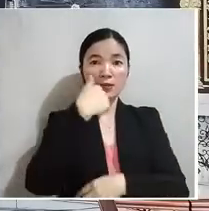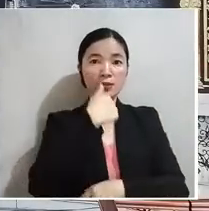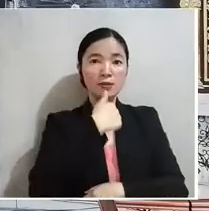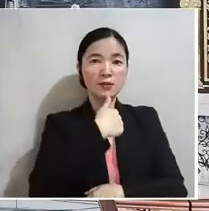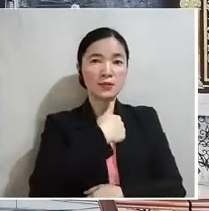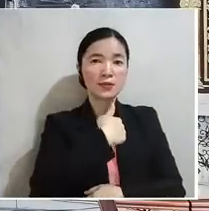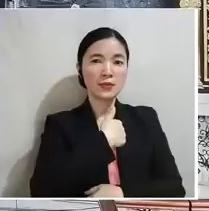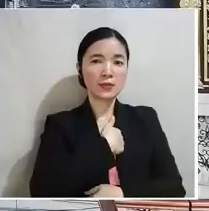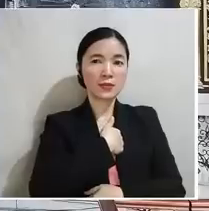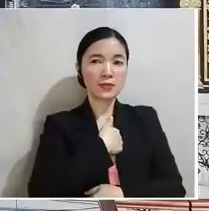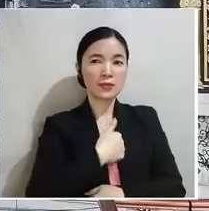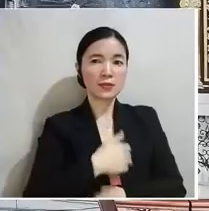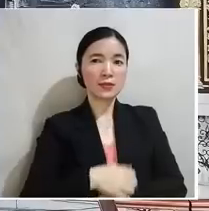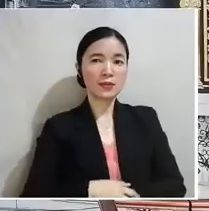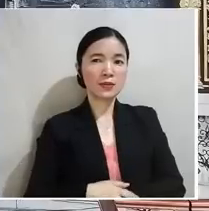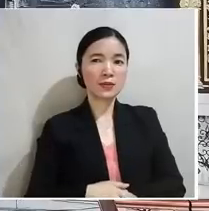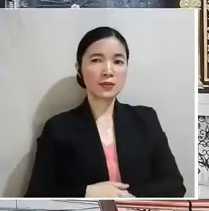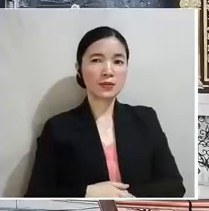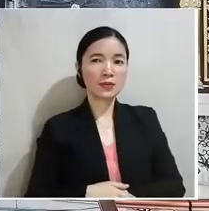answer me.